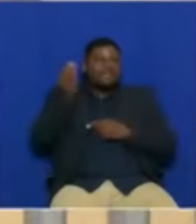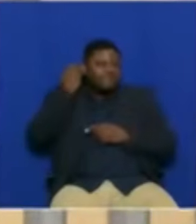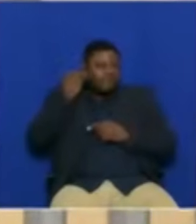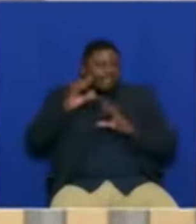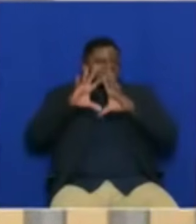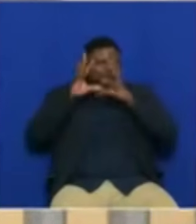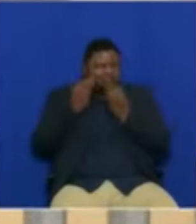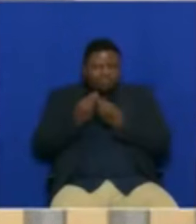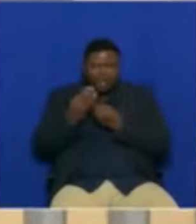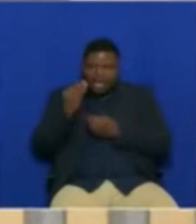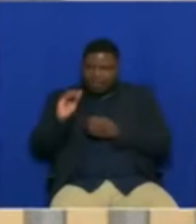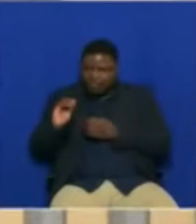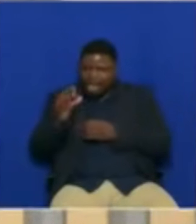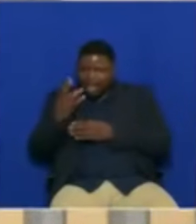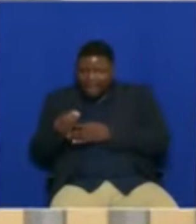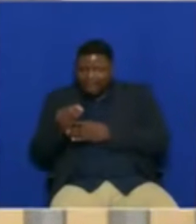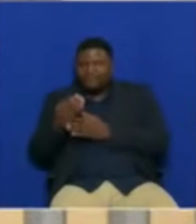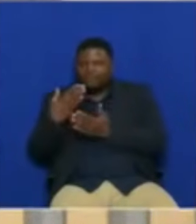Chair, Commissioners,